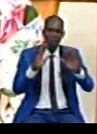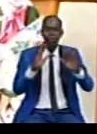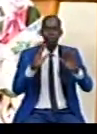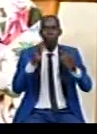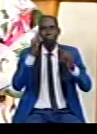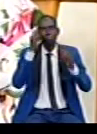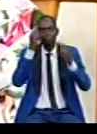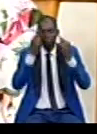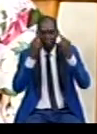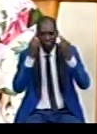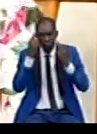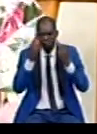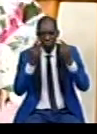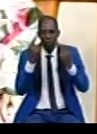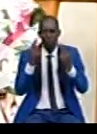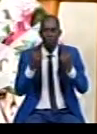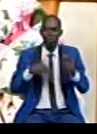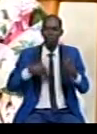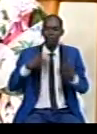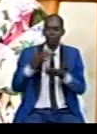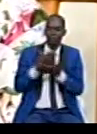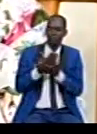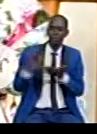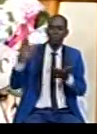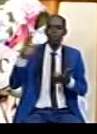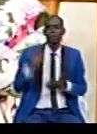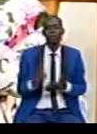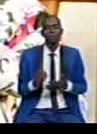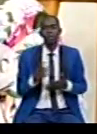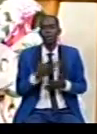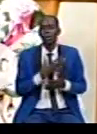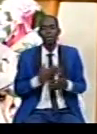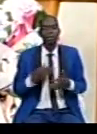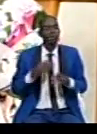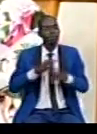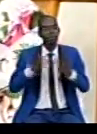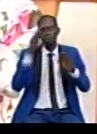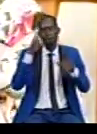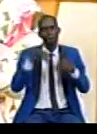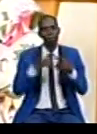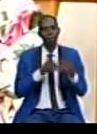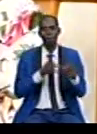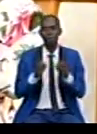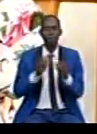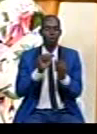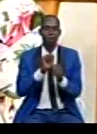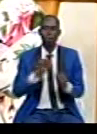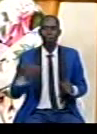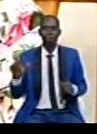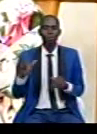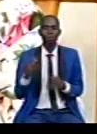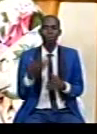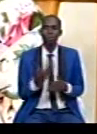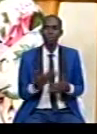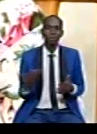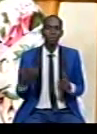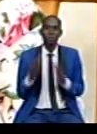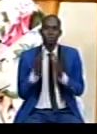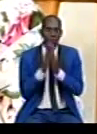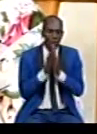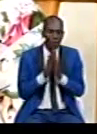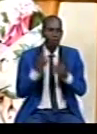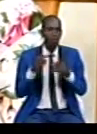thinking, rejected. In fact, I don't know how to express it. We pray, we go here and